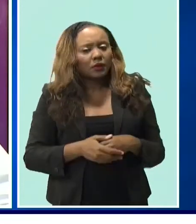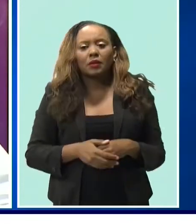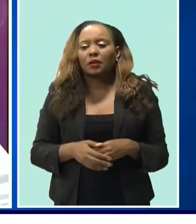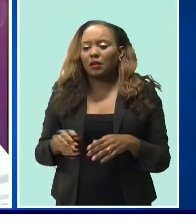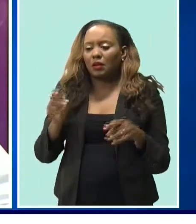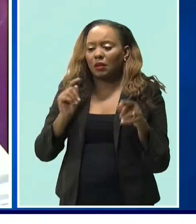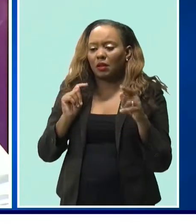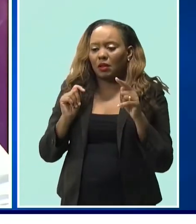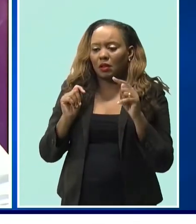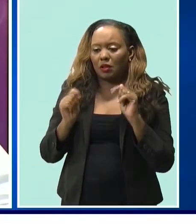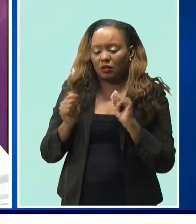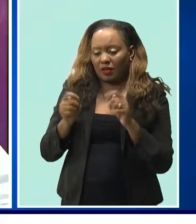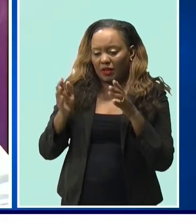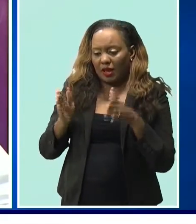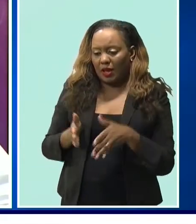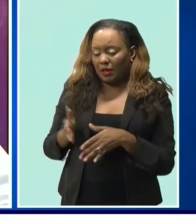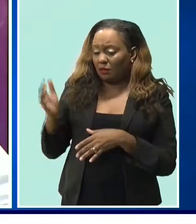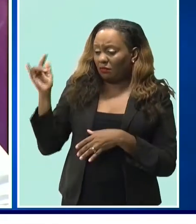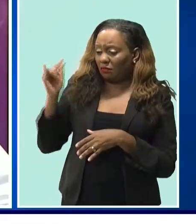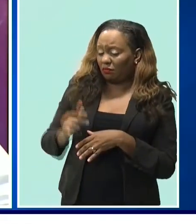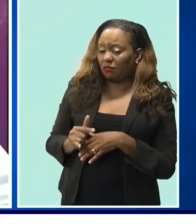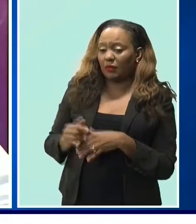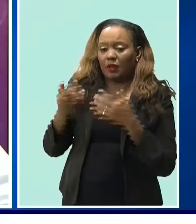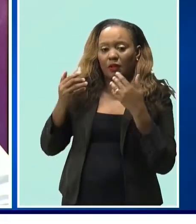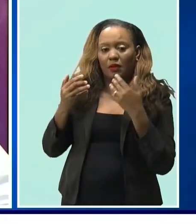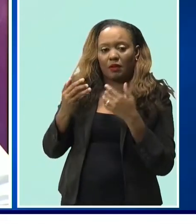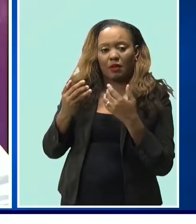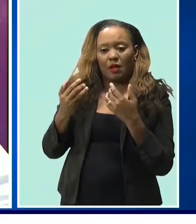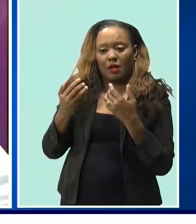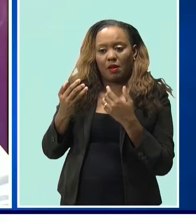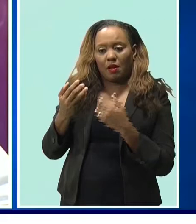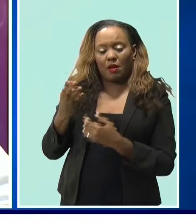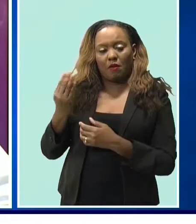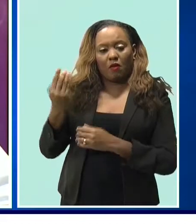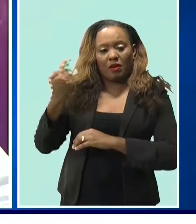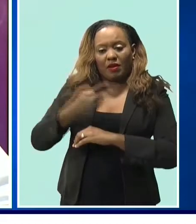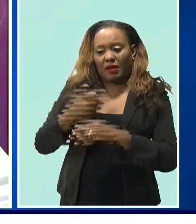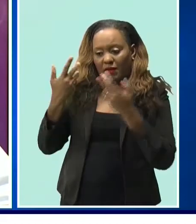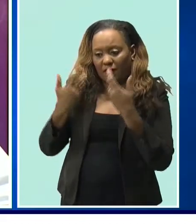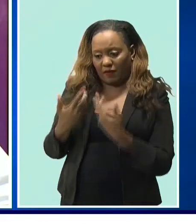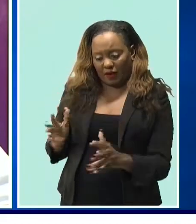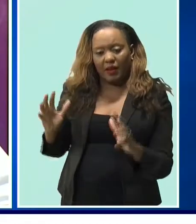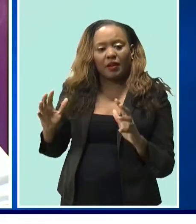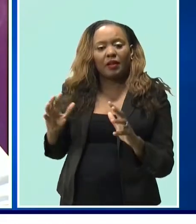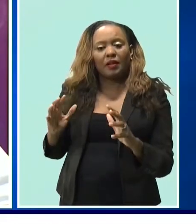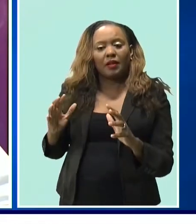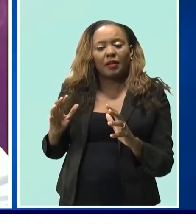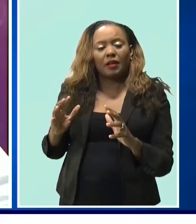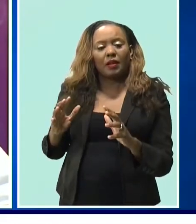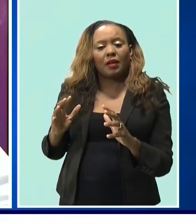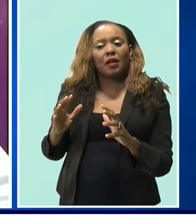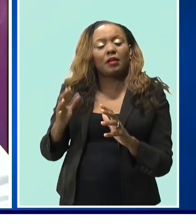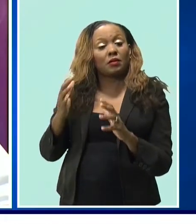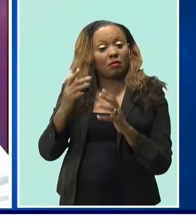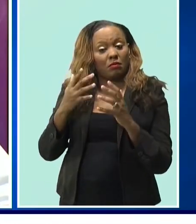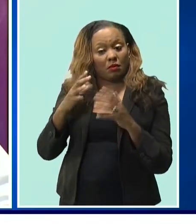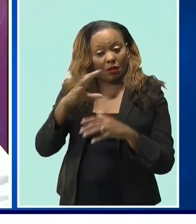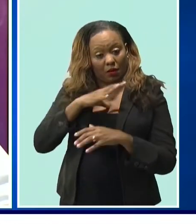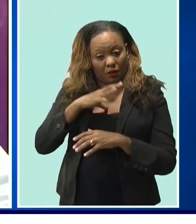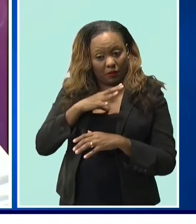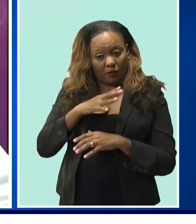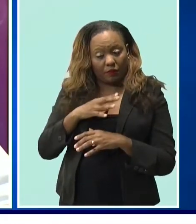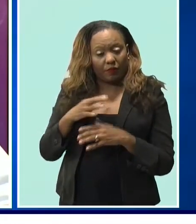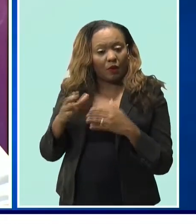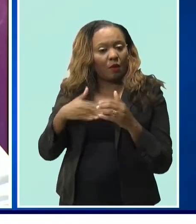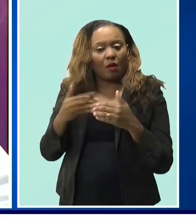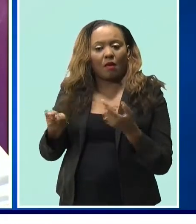would have ended their period of quarantine today, and therefore they would have discharged their responsibility from a public health perspective. Whatever they